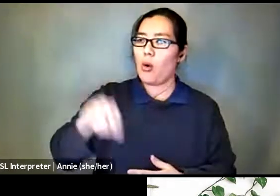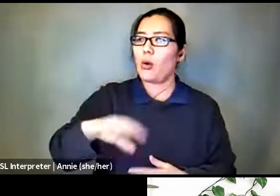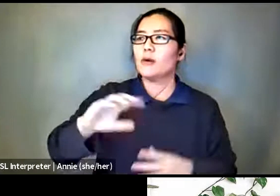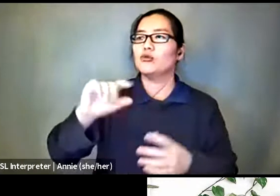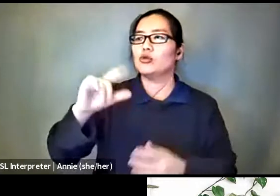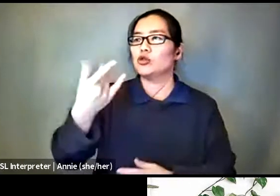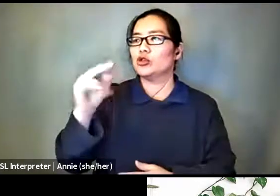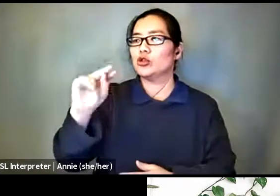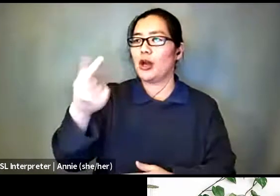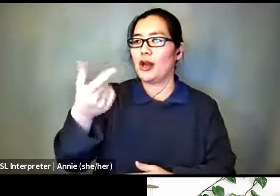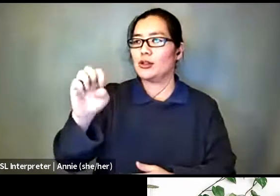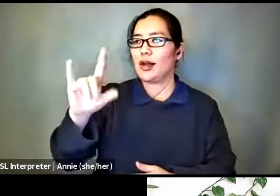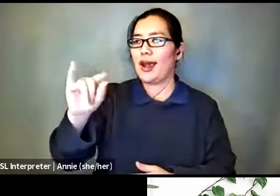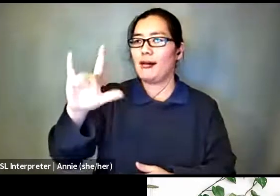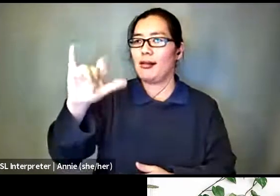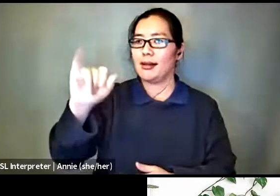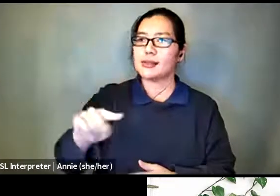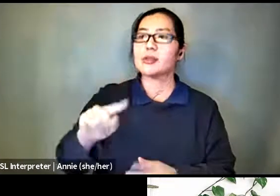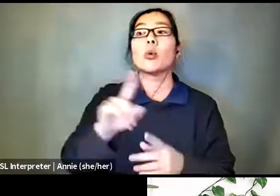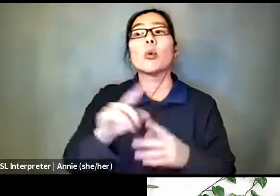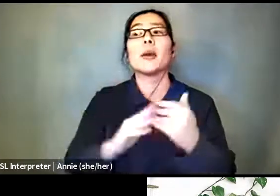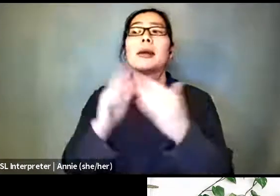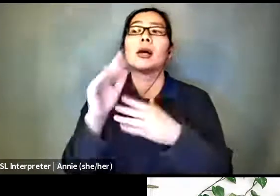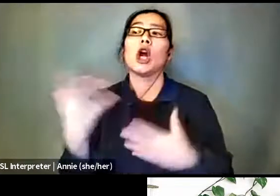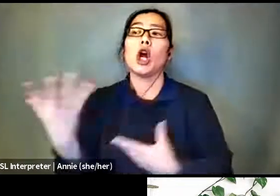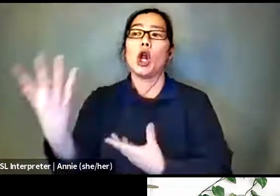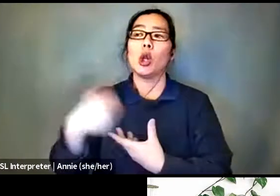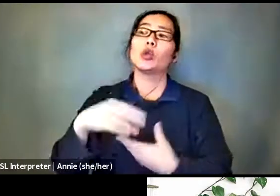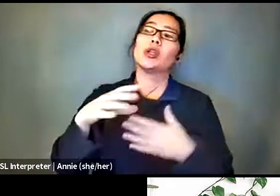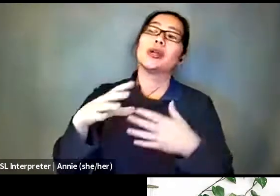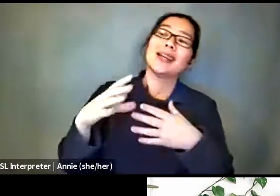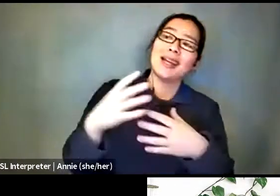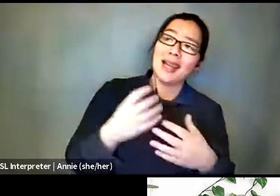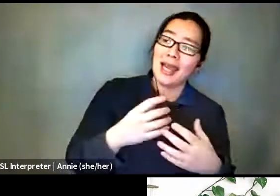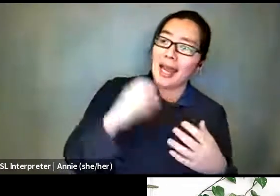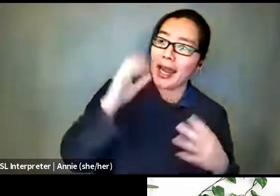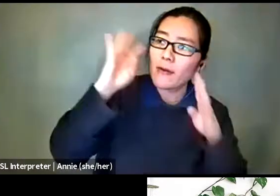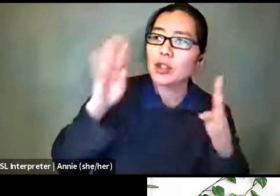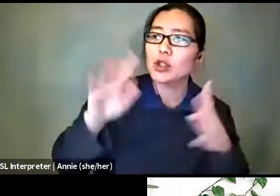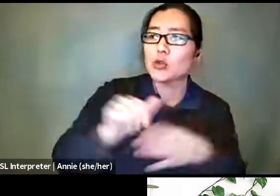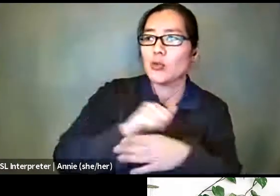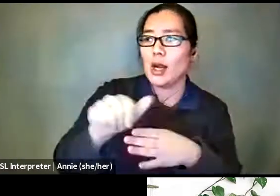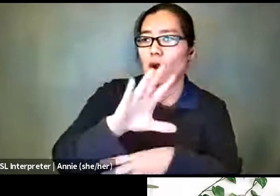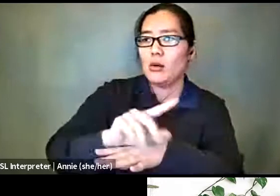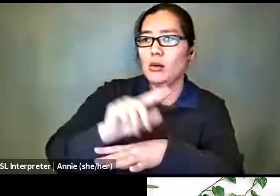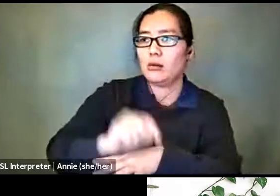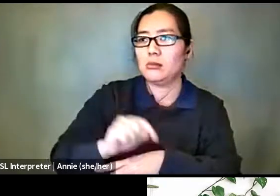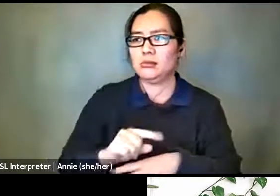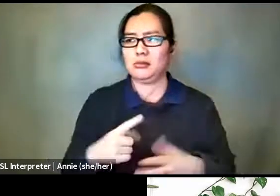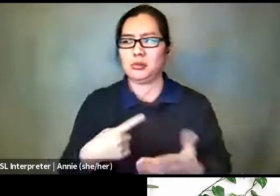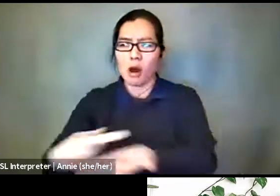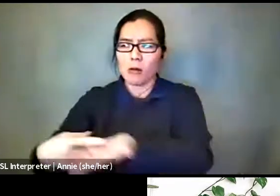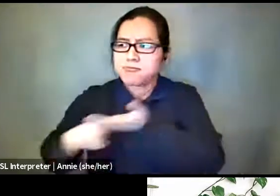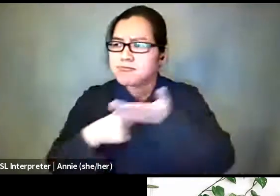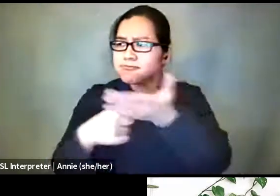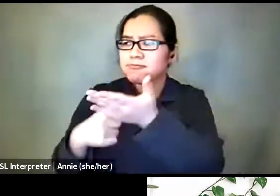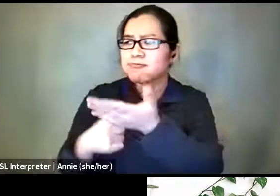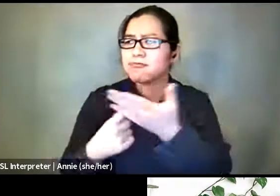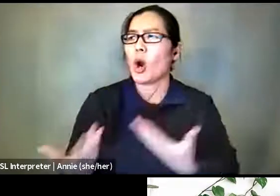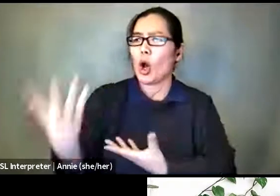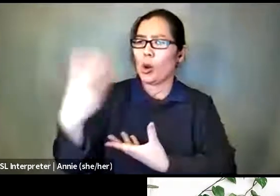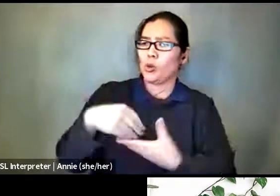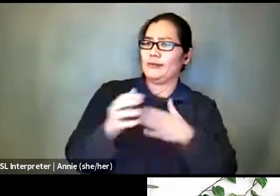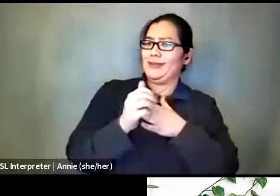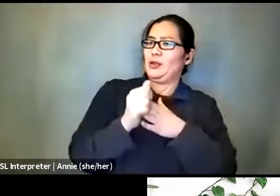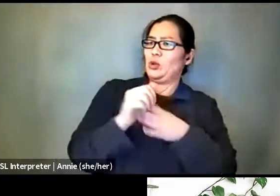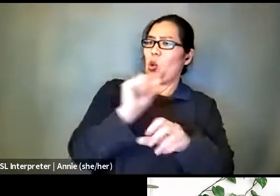events. So this is a safe space to learn, to build empathy for each other, and to understand tangible actions that we can all take to be